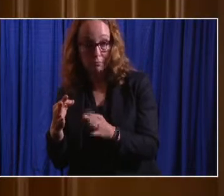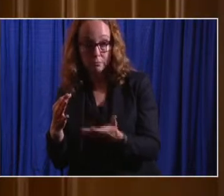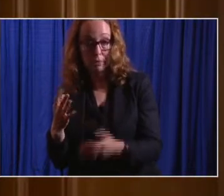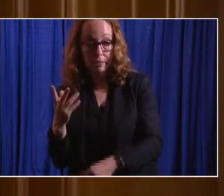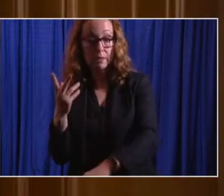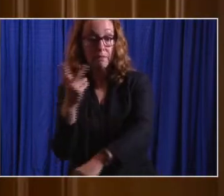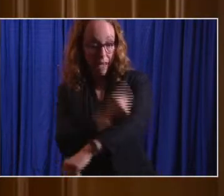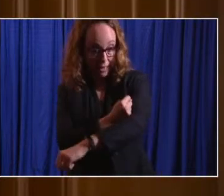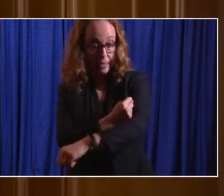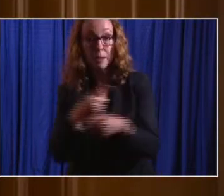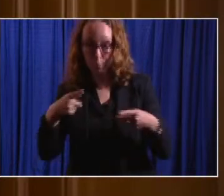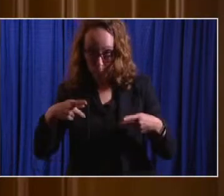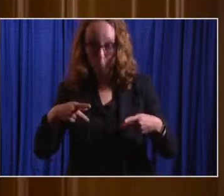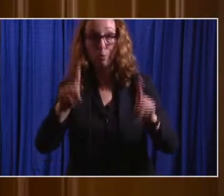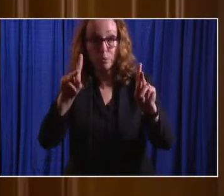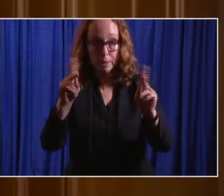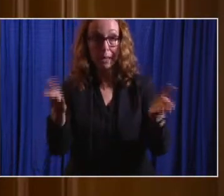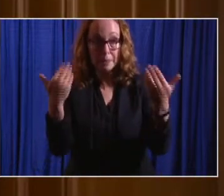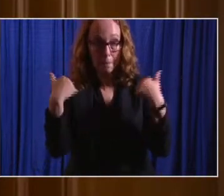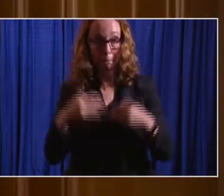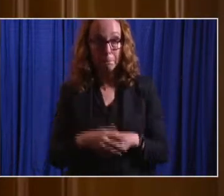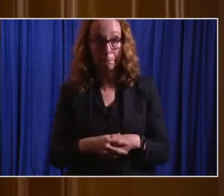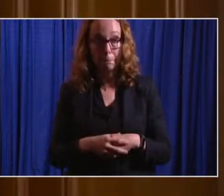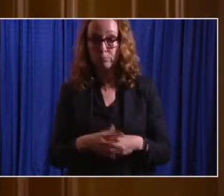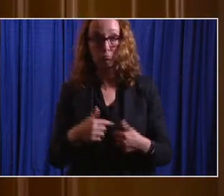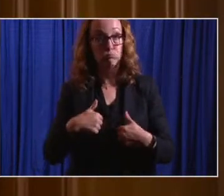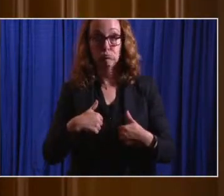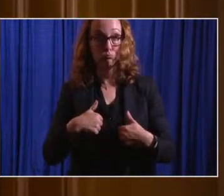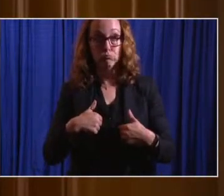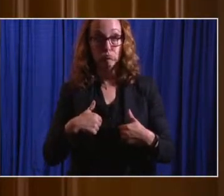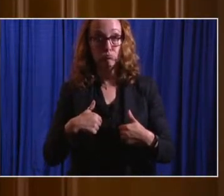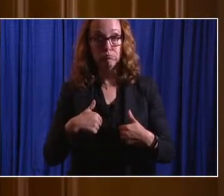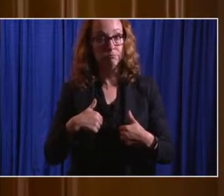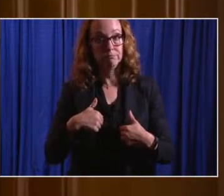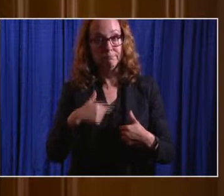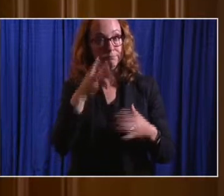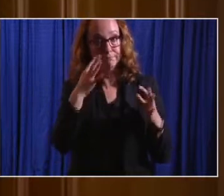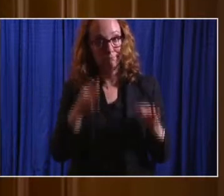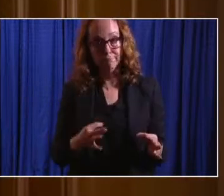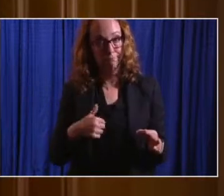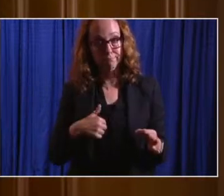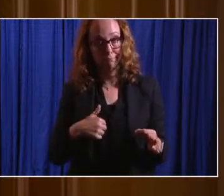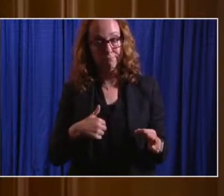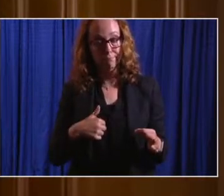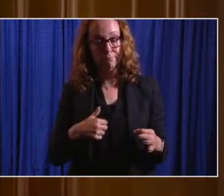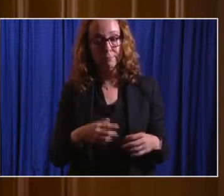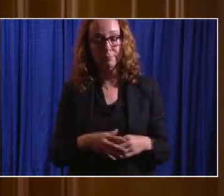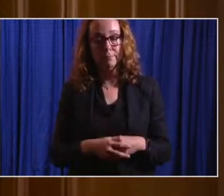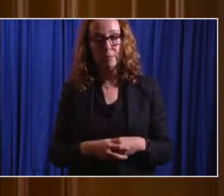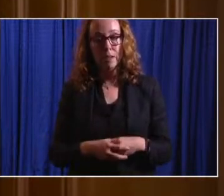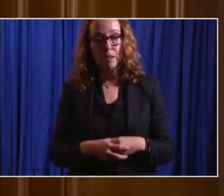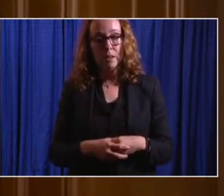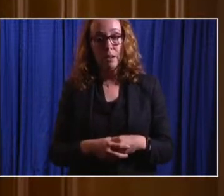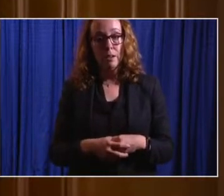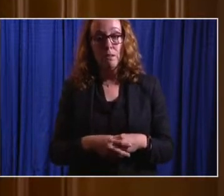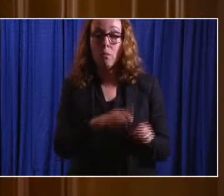be here. They made that decision. We didn't make that decision. We are also following